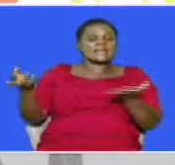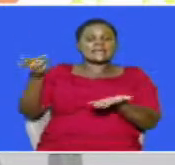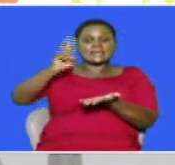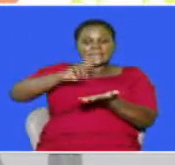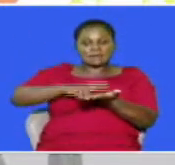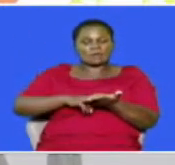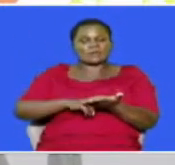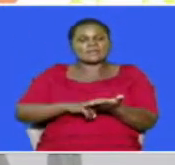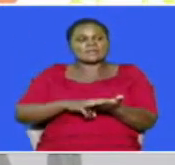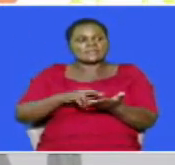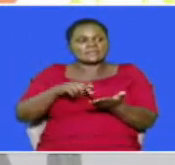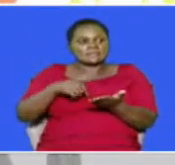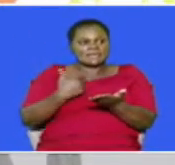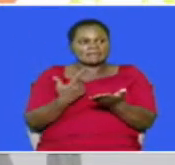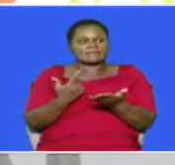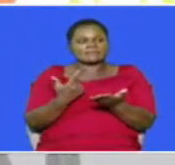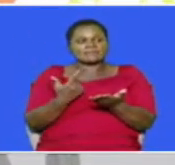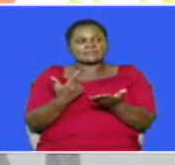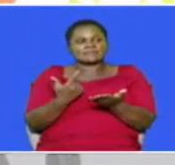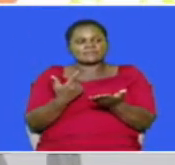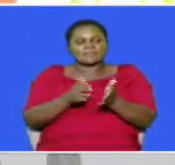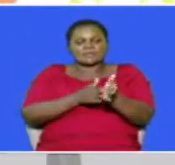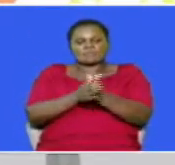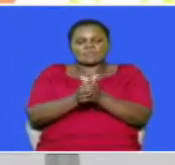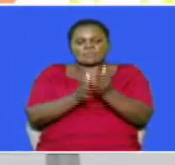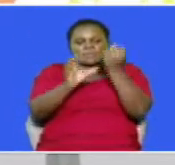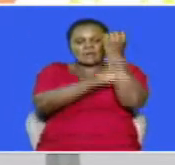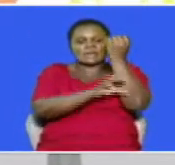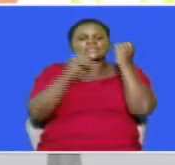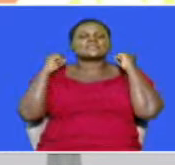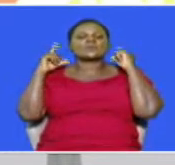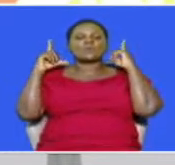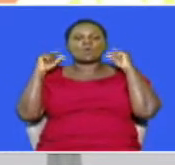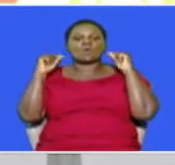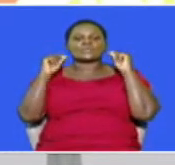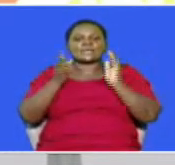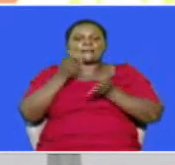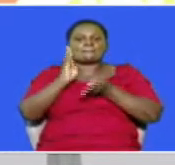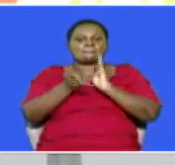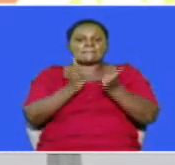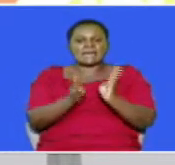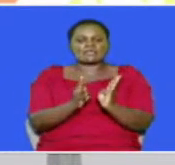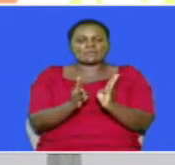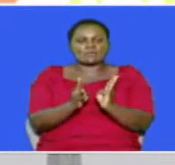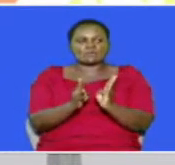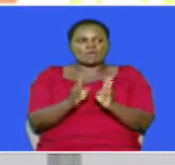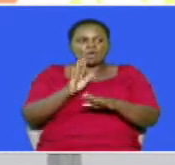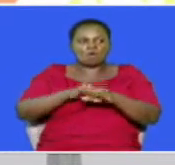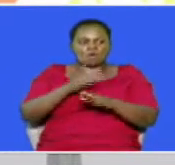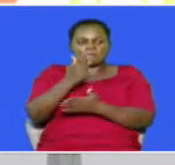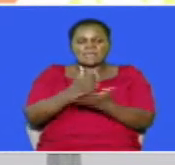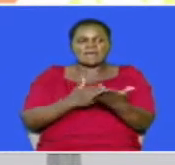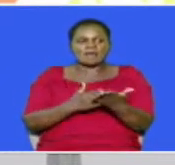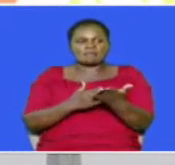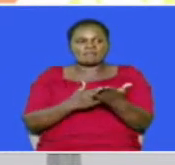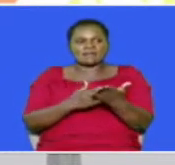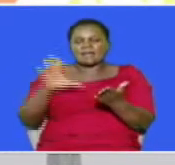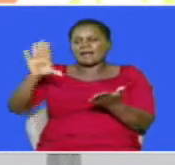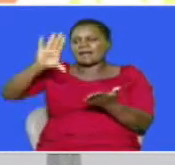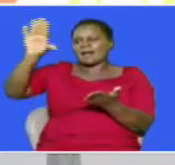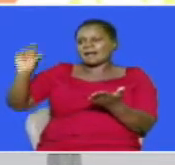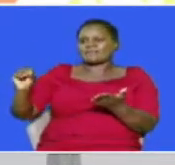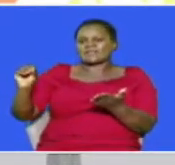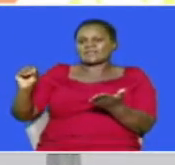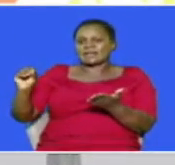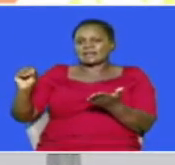And so really excited that our country is hosting that marathon. It's hosting the marathon on behalf of the African